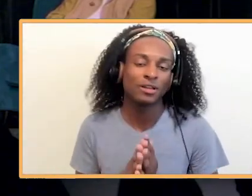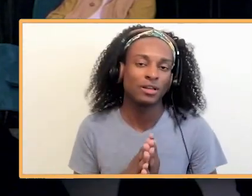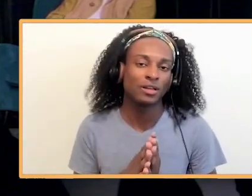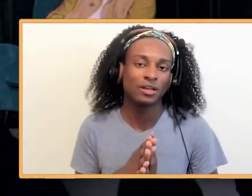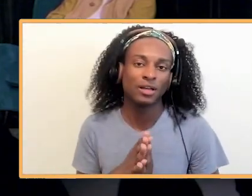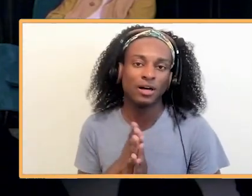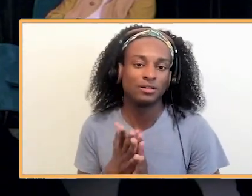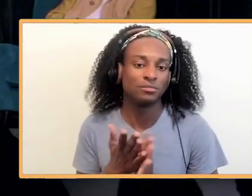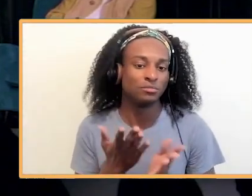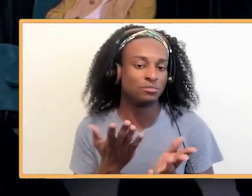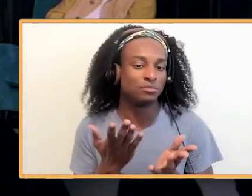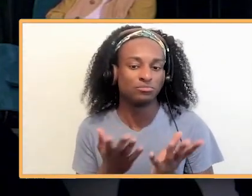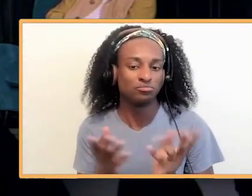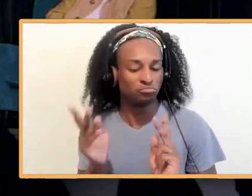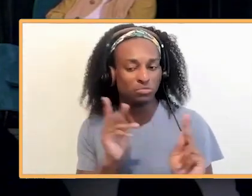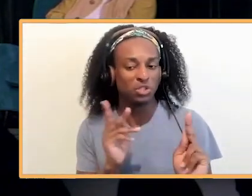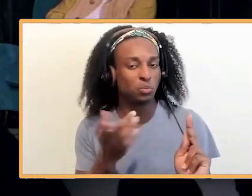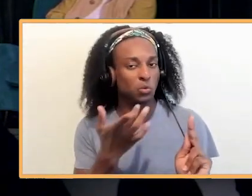tractional.